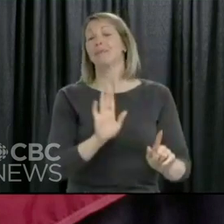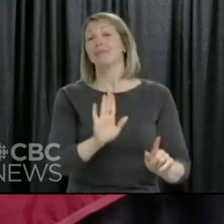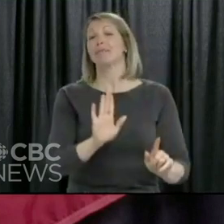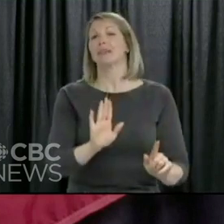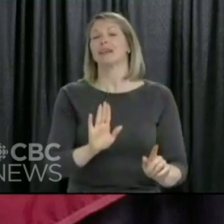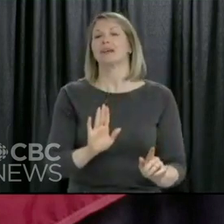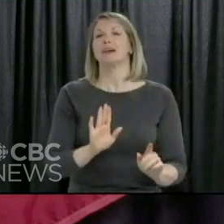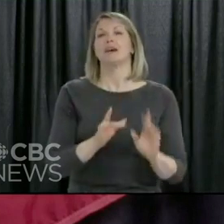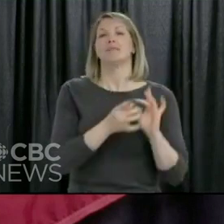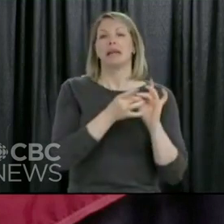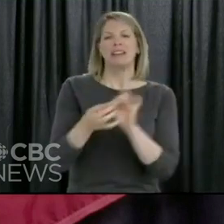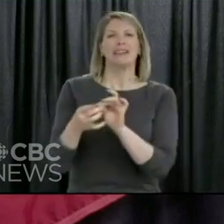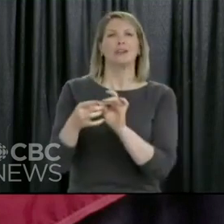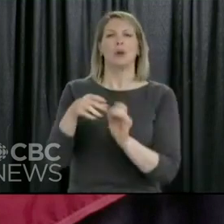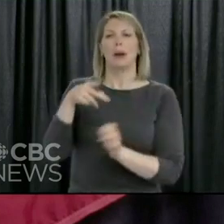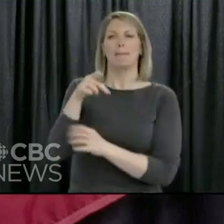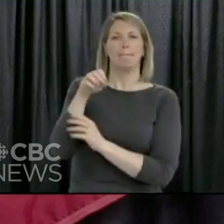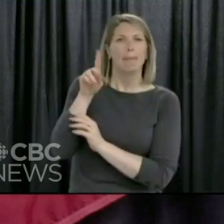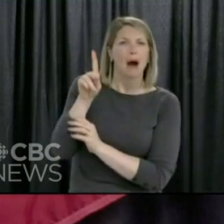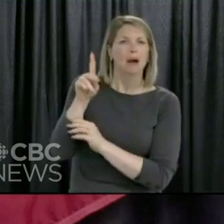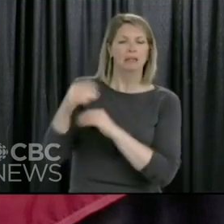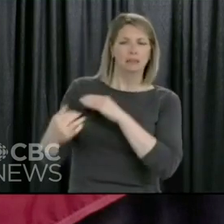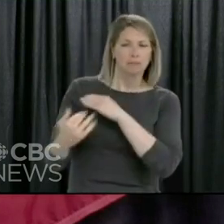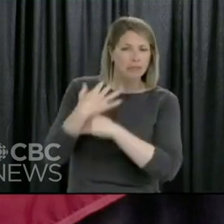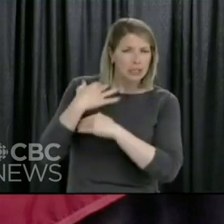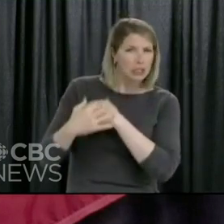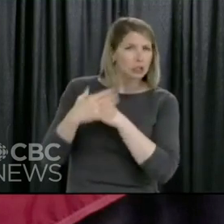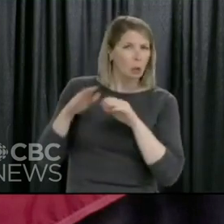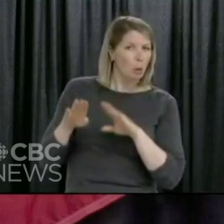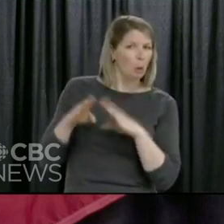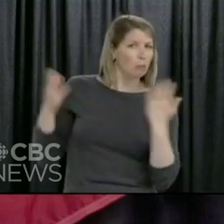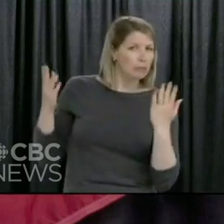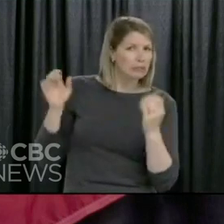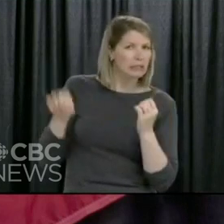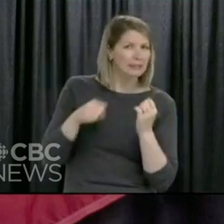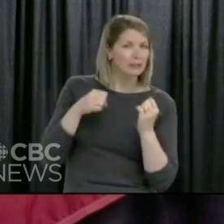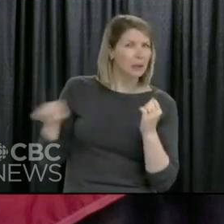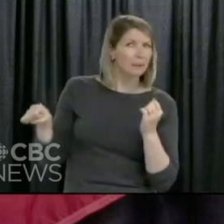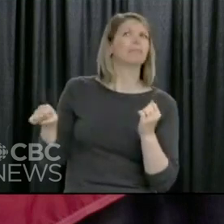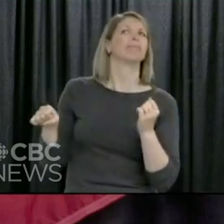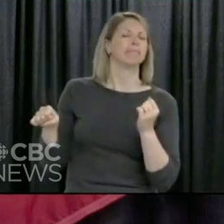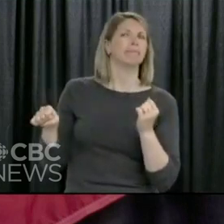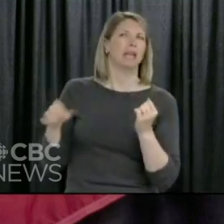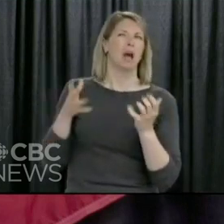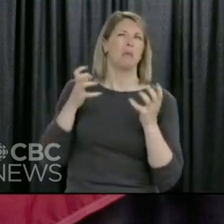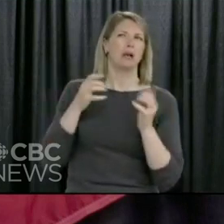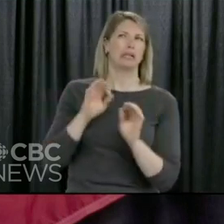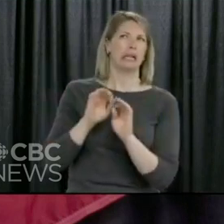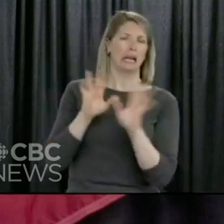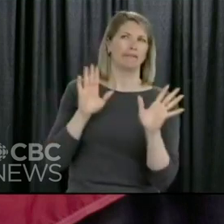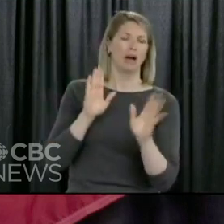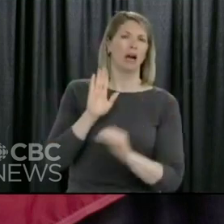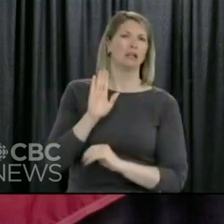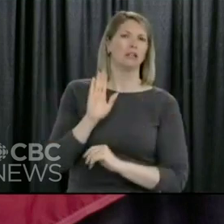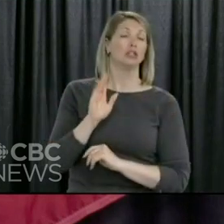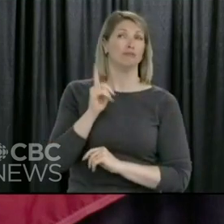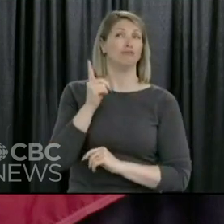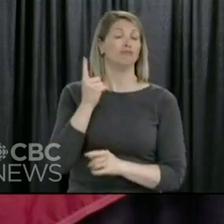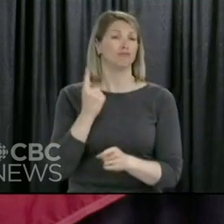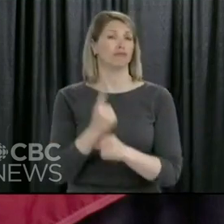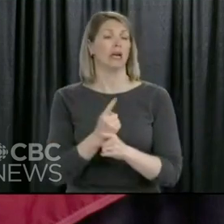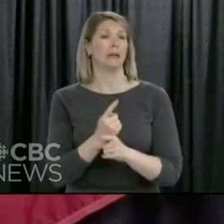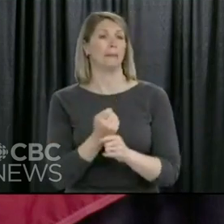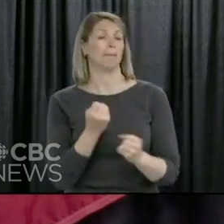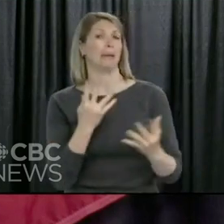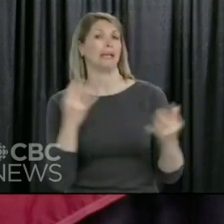comes to access to parks and sites and so on and areas that have been currently restricted, Peter, I will say this, that right now we, what this